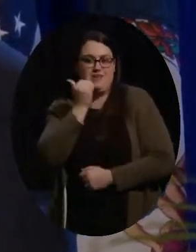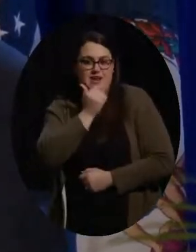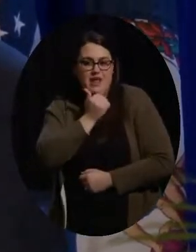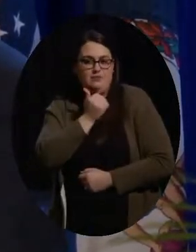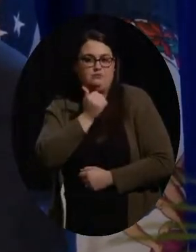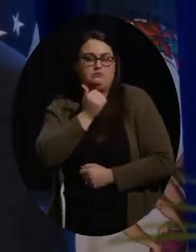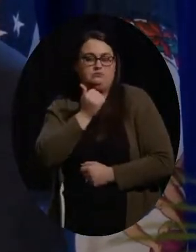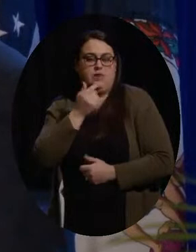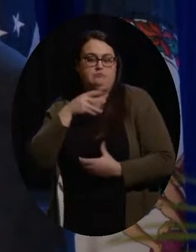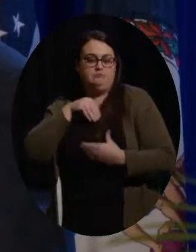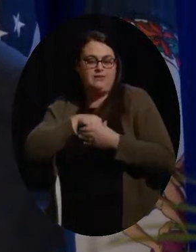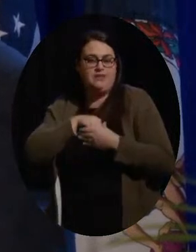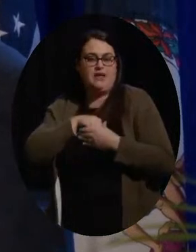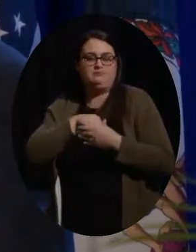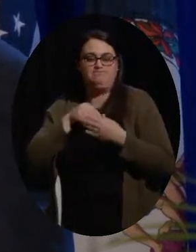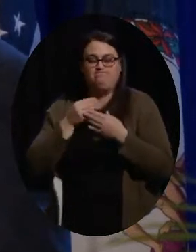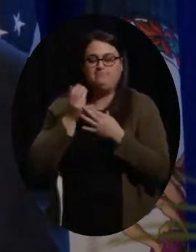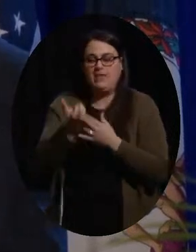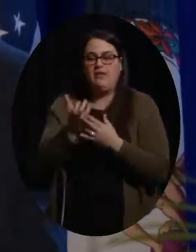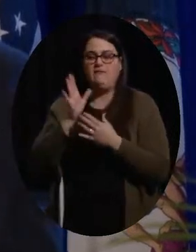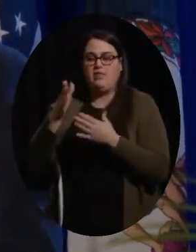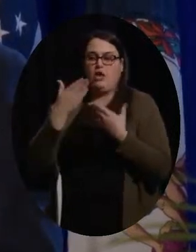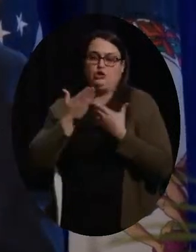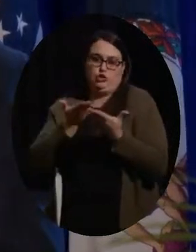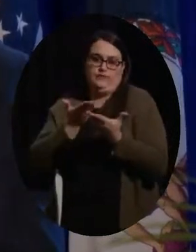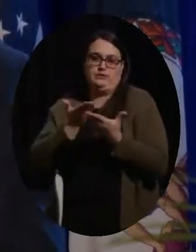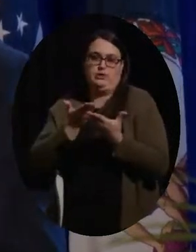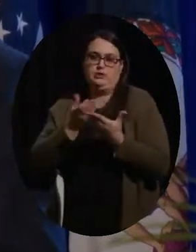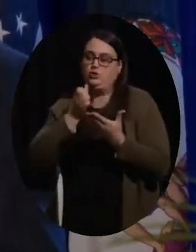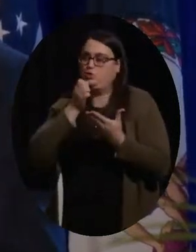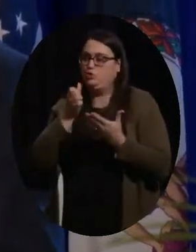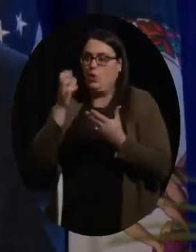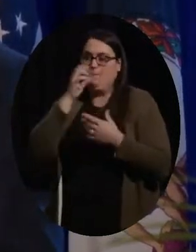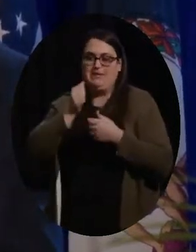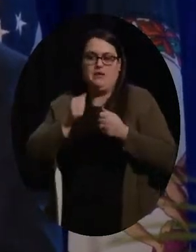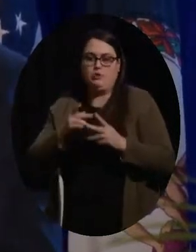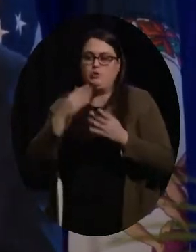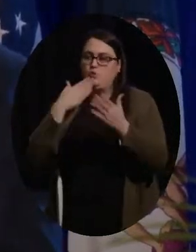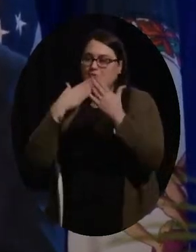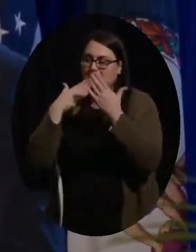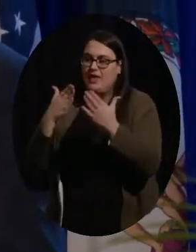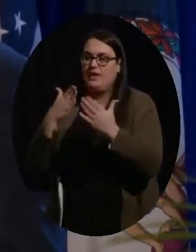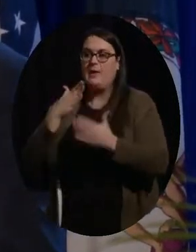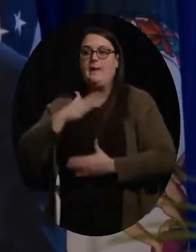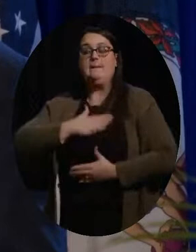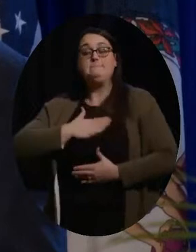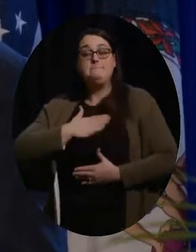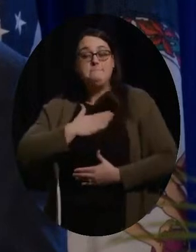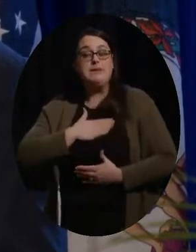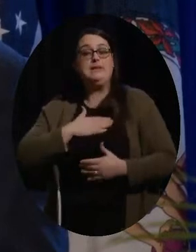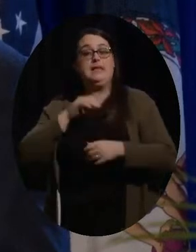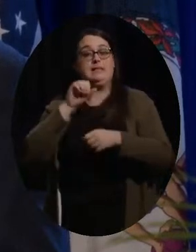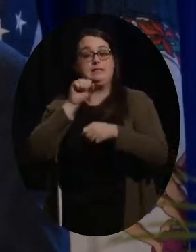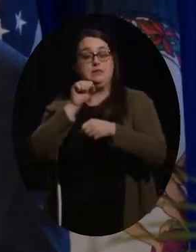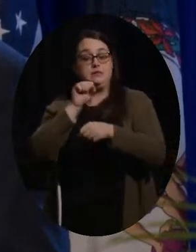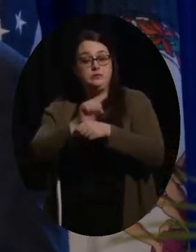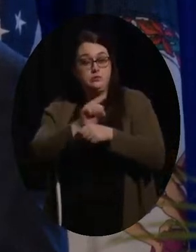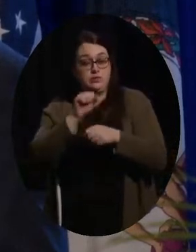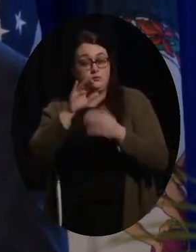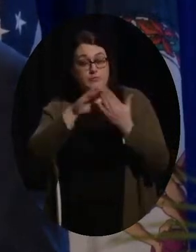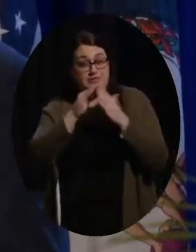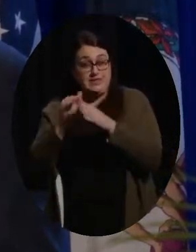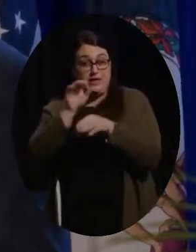public service in their heart. So let's not miss the opportunity to do that right now. Would all the City of Richmond employees here with us tonight please